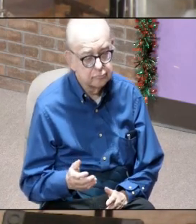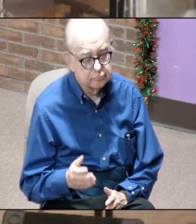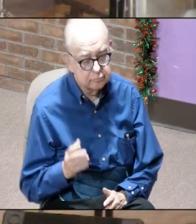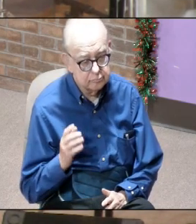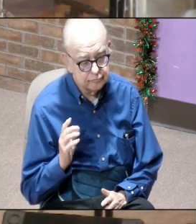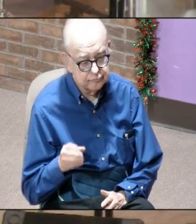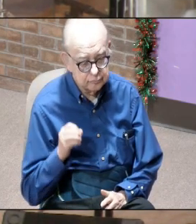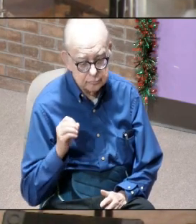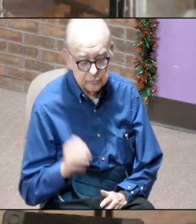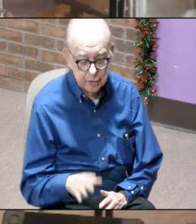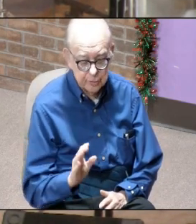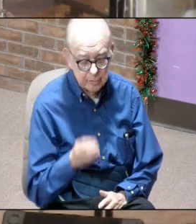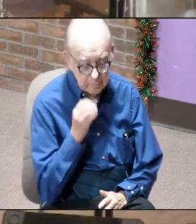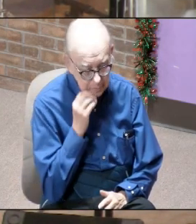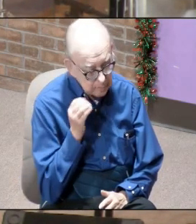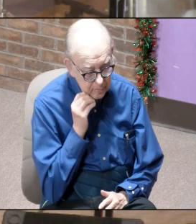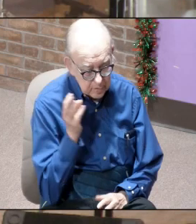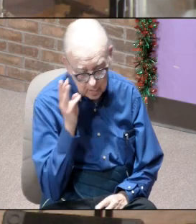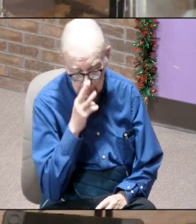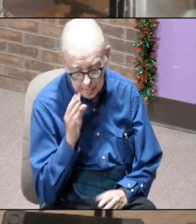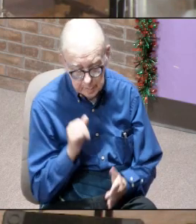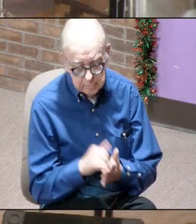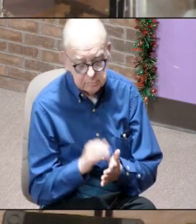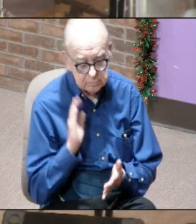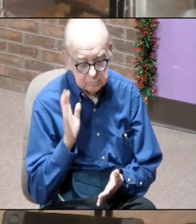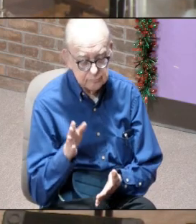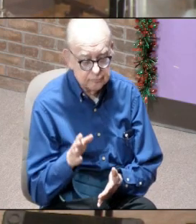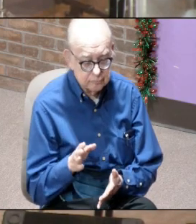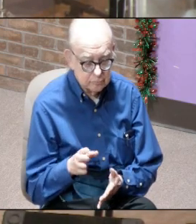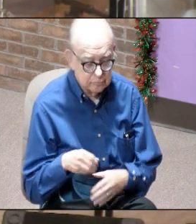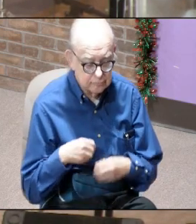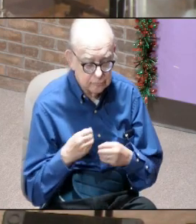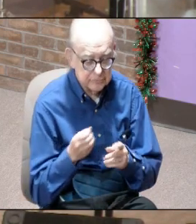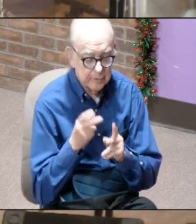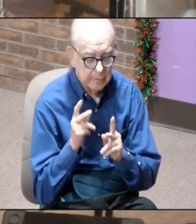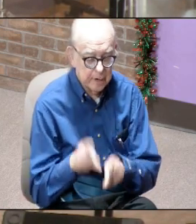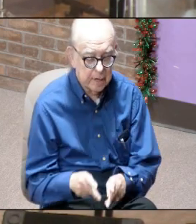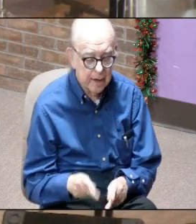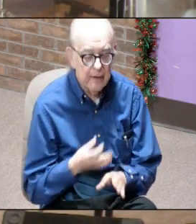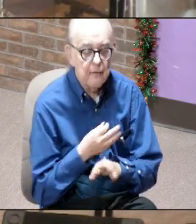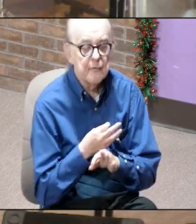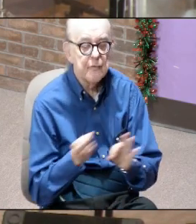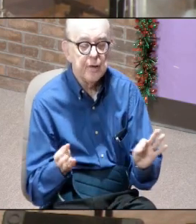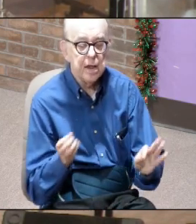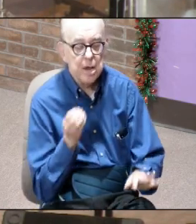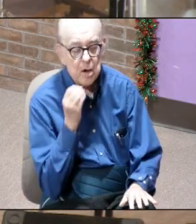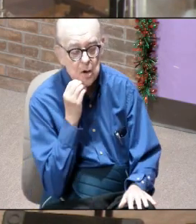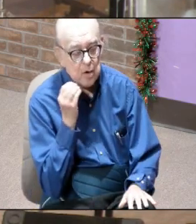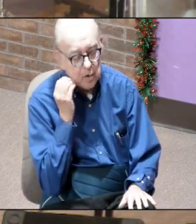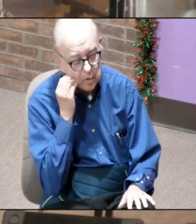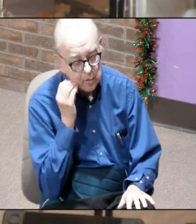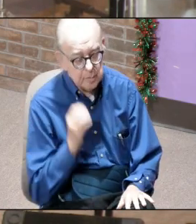You're losing your home. Don't worry about it. We're going to give everybody free home.